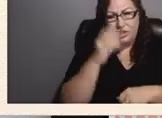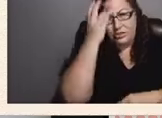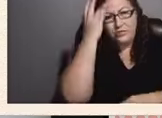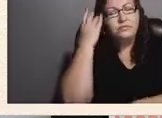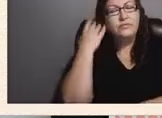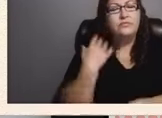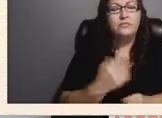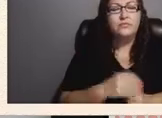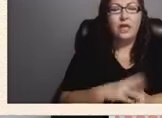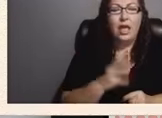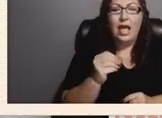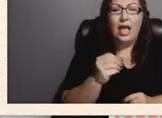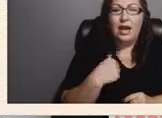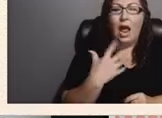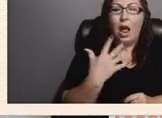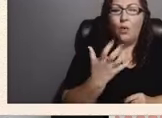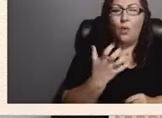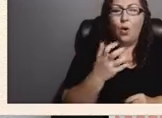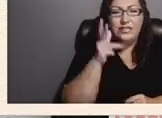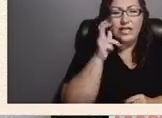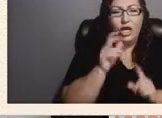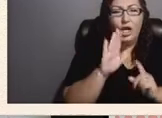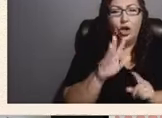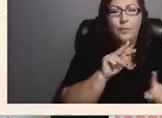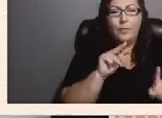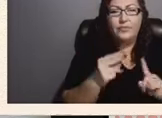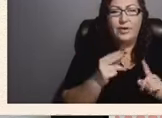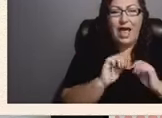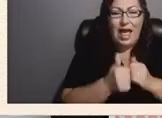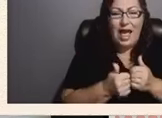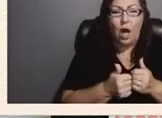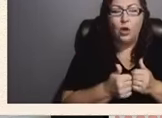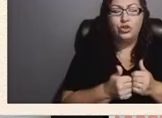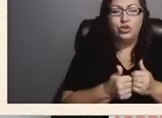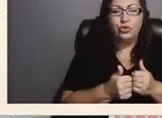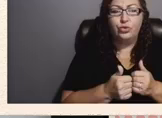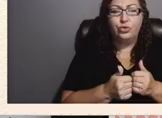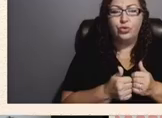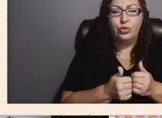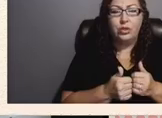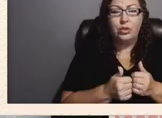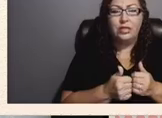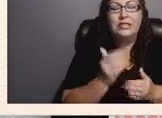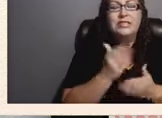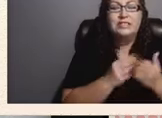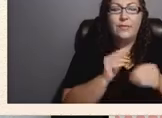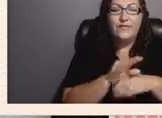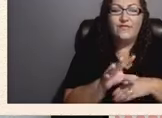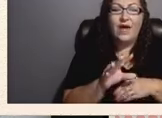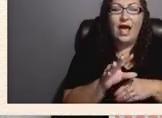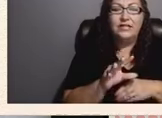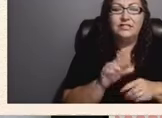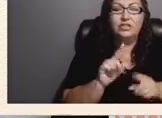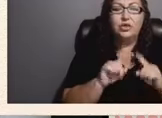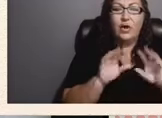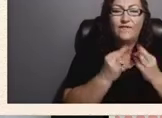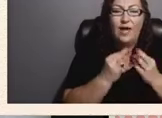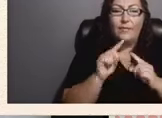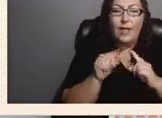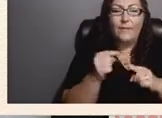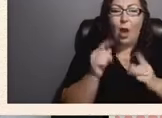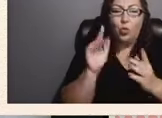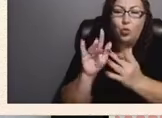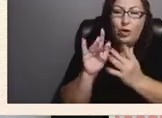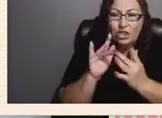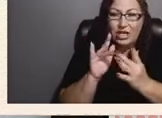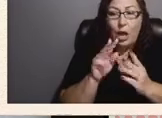And I'd like to hear your perspectives on some advice to a family about reaching out either to